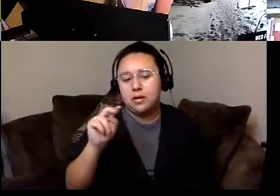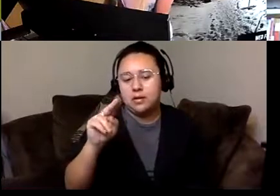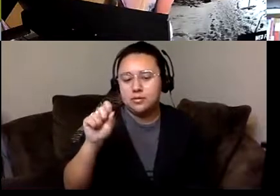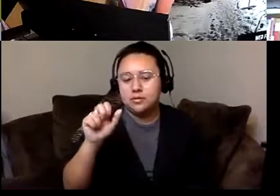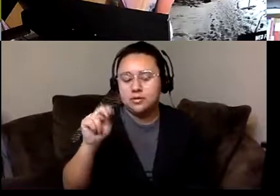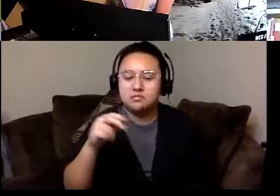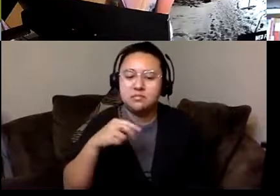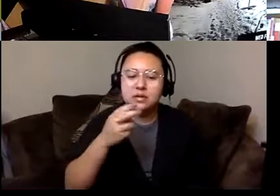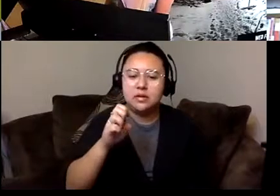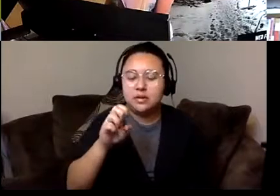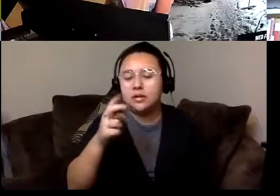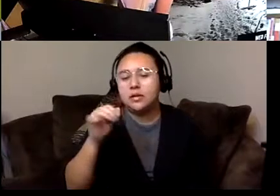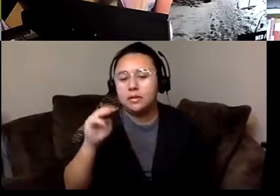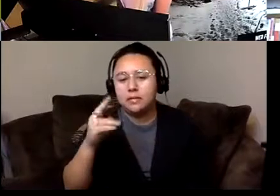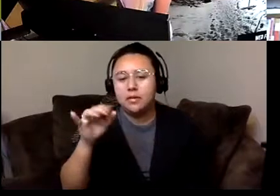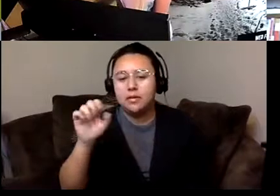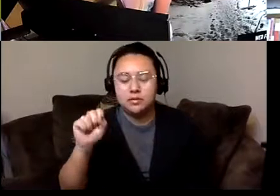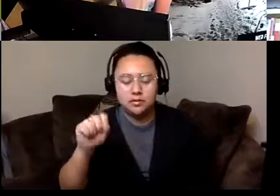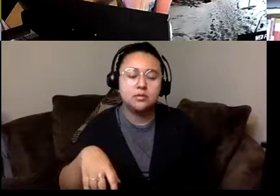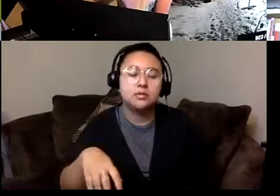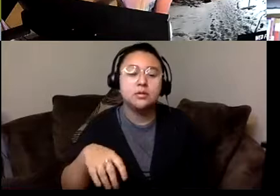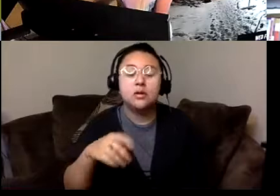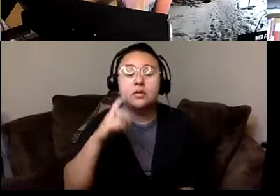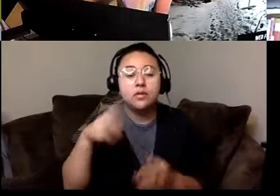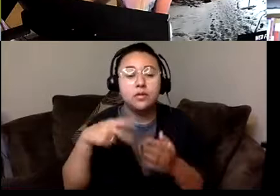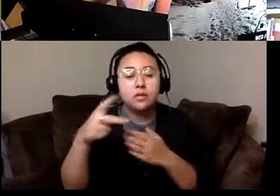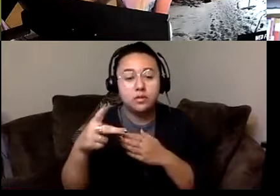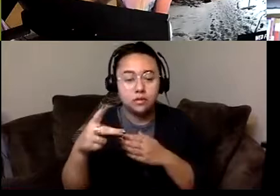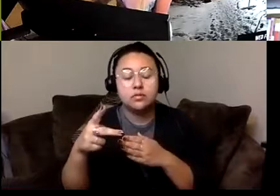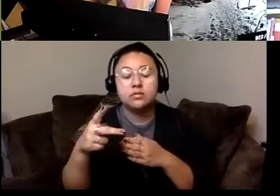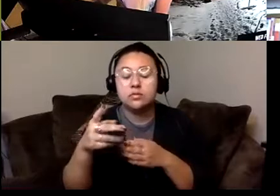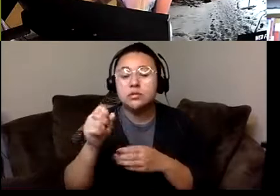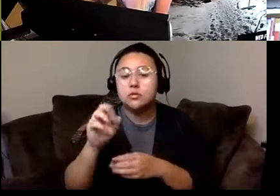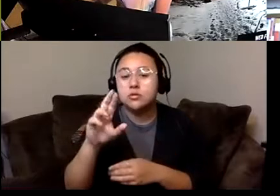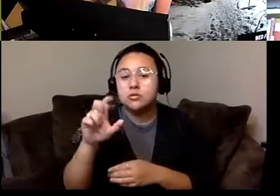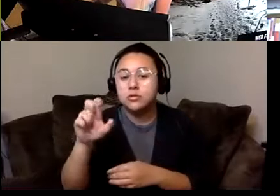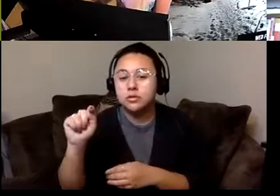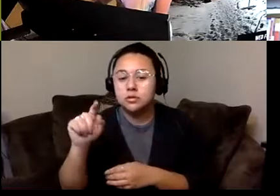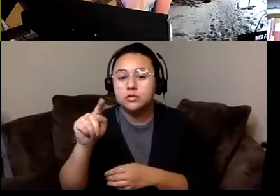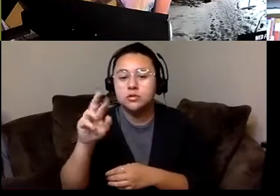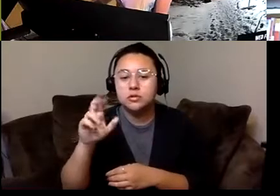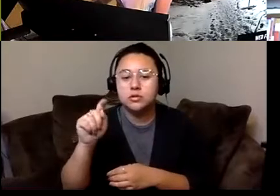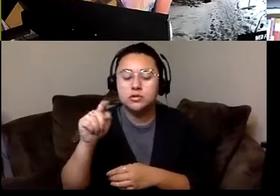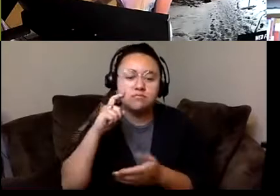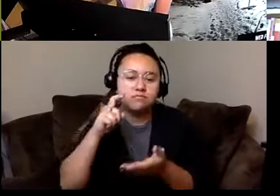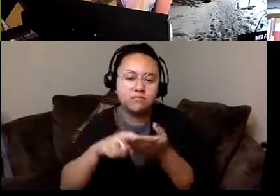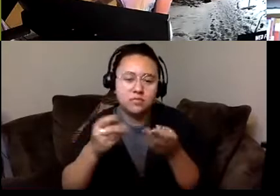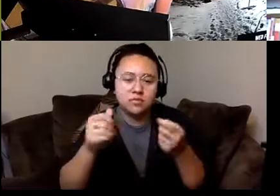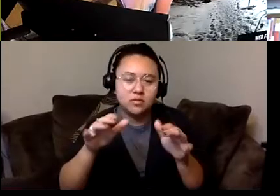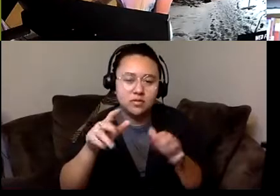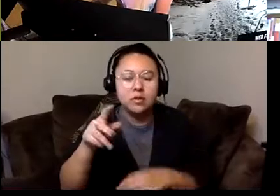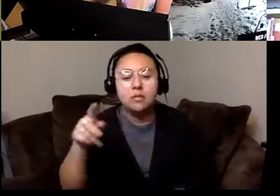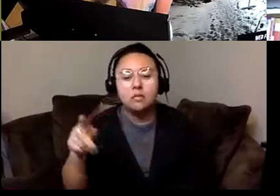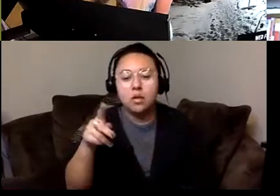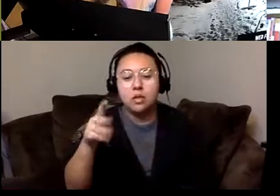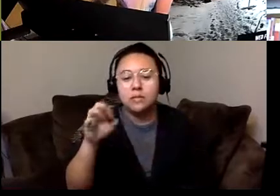owner of Milepoint Events. Before we begin our program, the Street Trust would like to acknowledge the land that we are occupying. The Portland metro area rests on